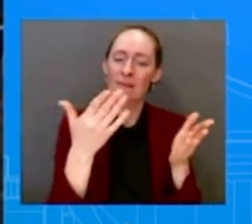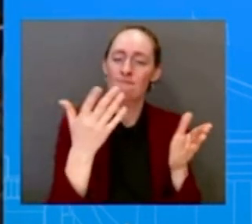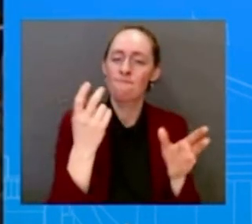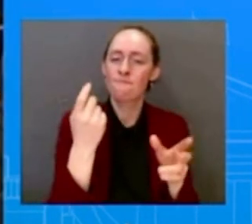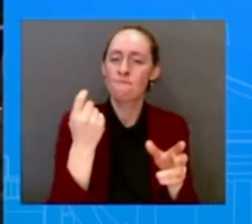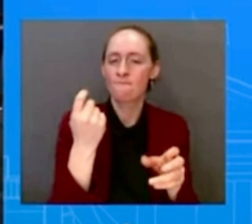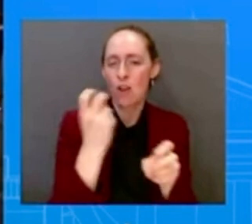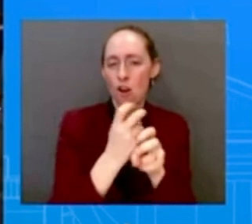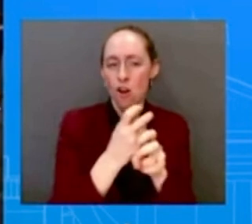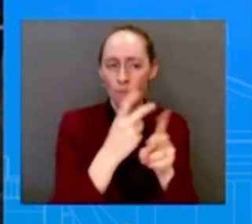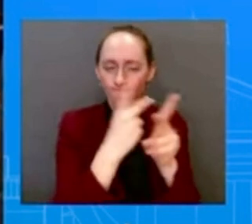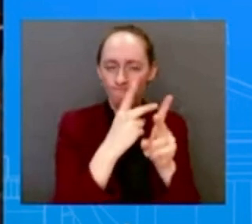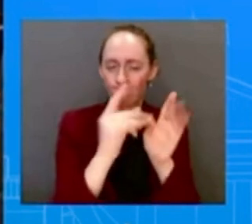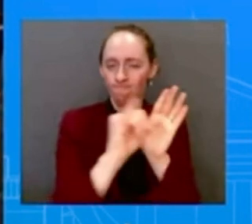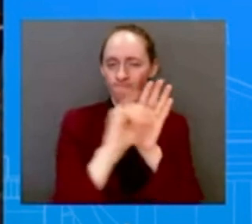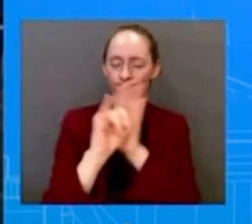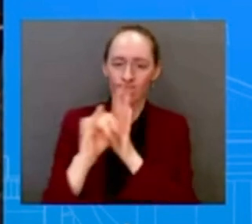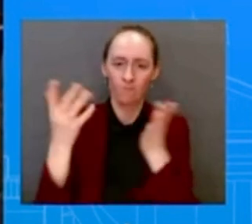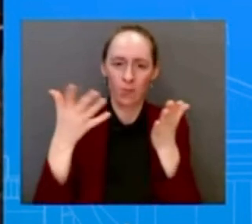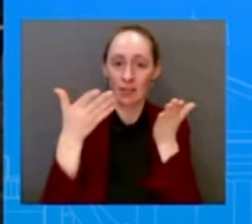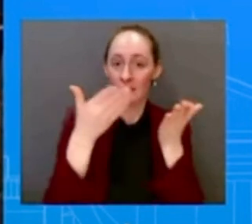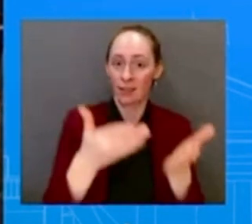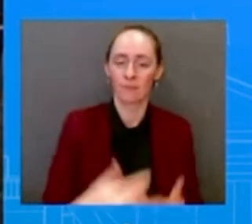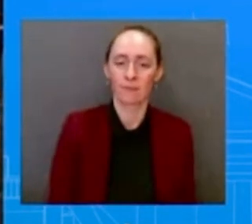a flight last night to do some surveillance. Yes.